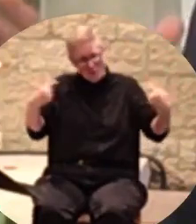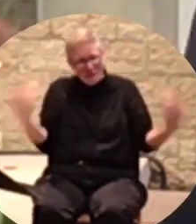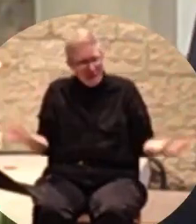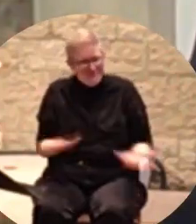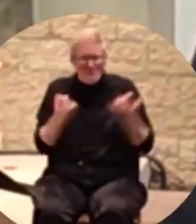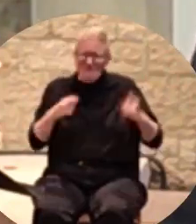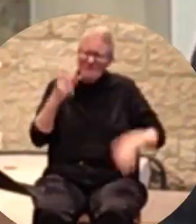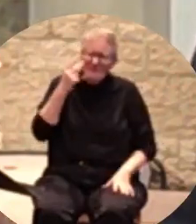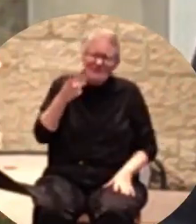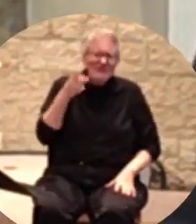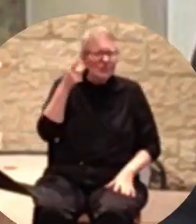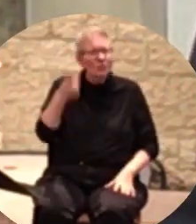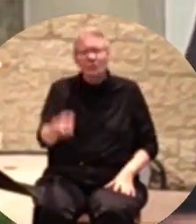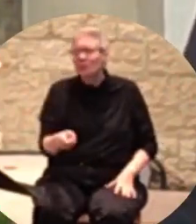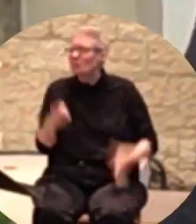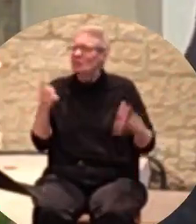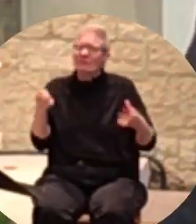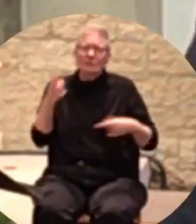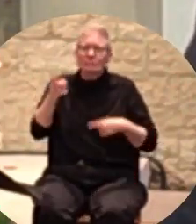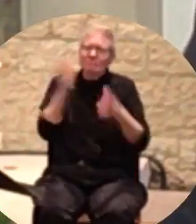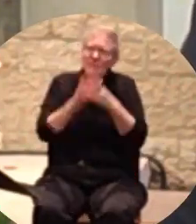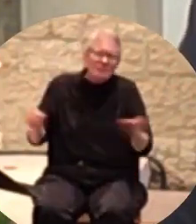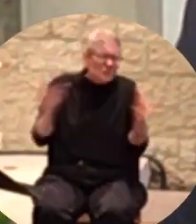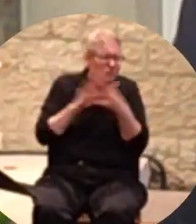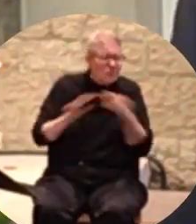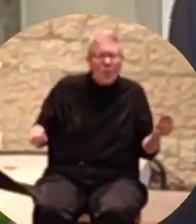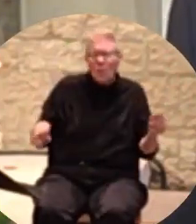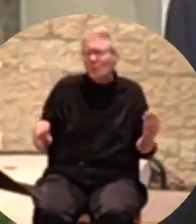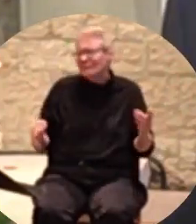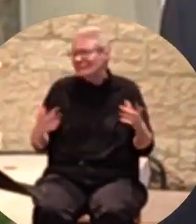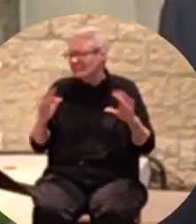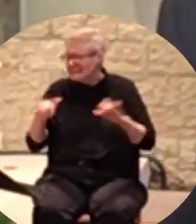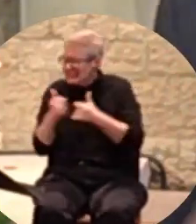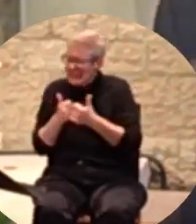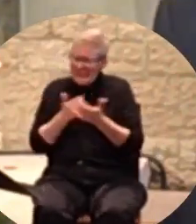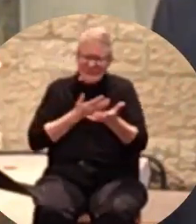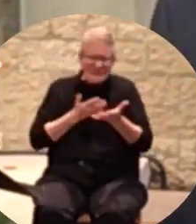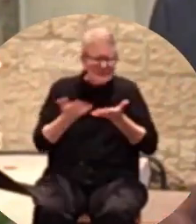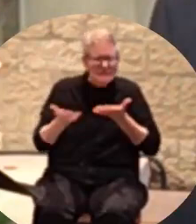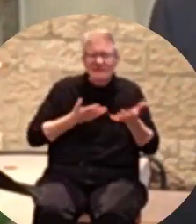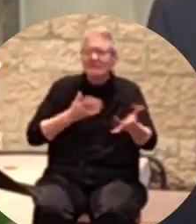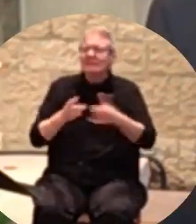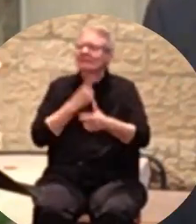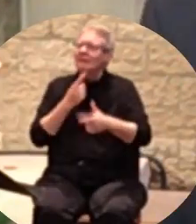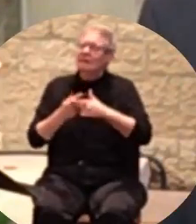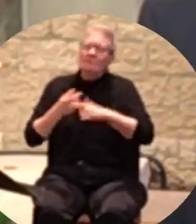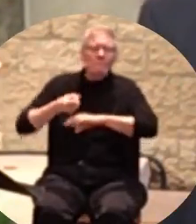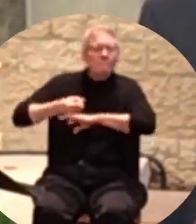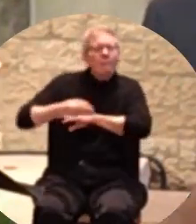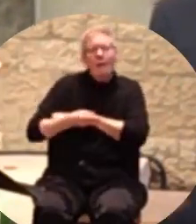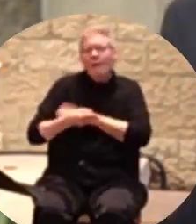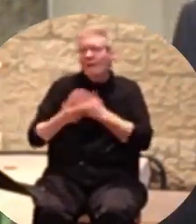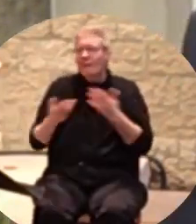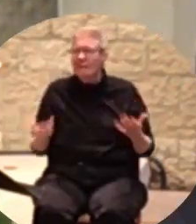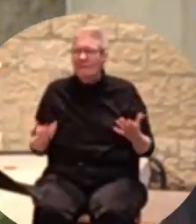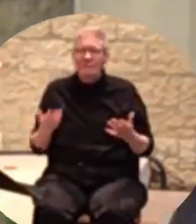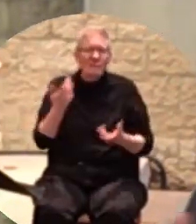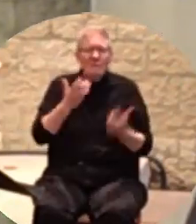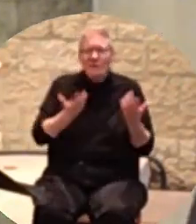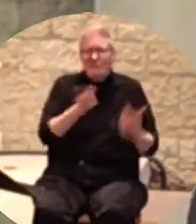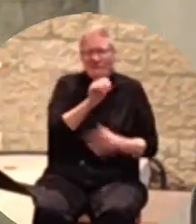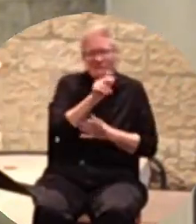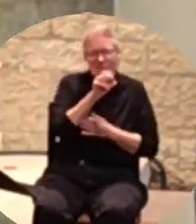you overcoming so many things. You're overcoming, for example, cancer. You're overcoming a